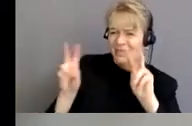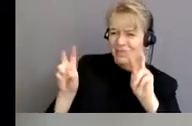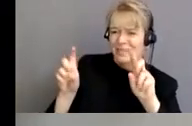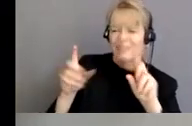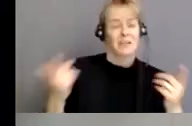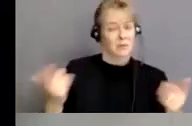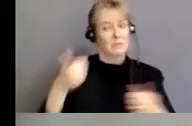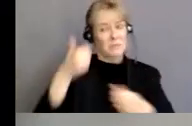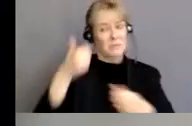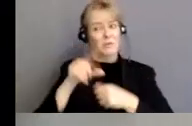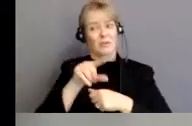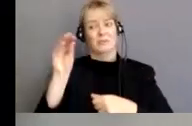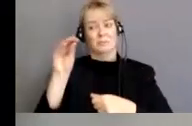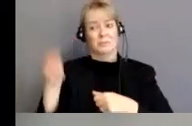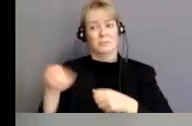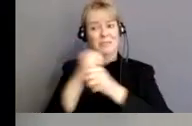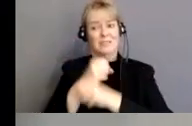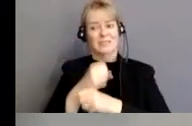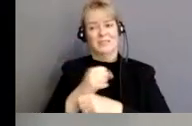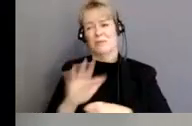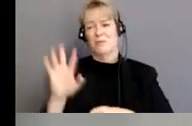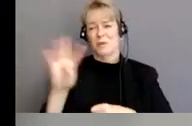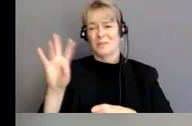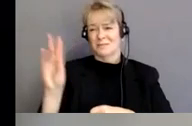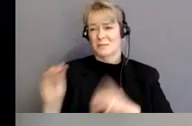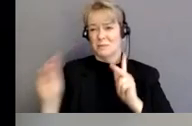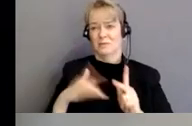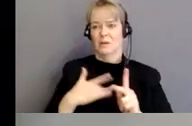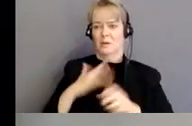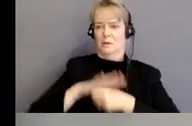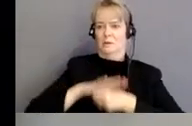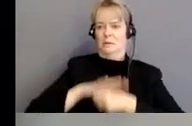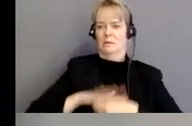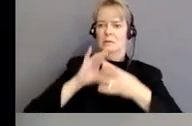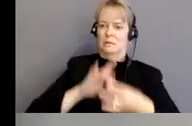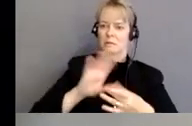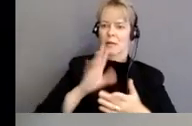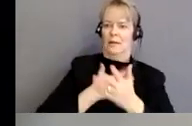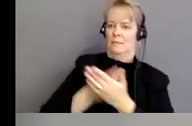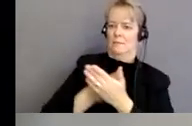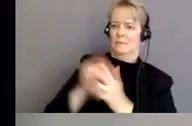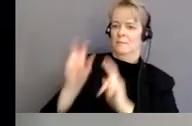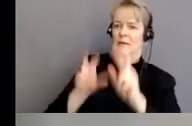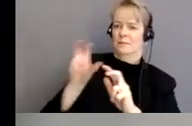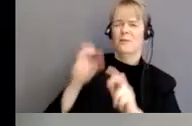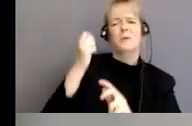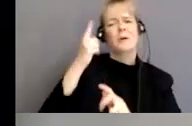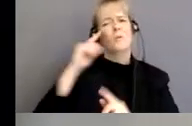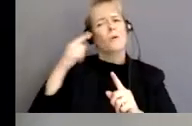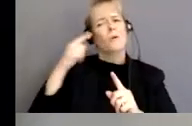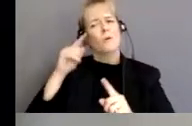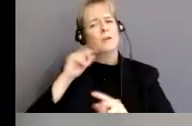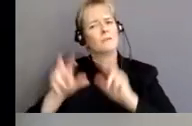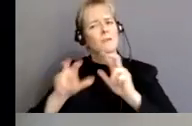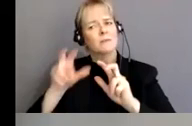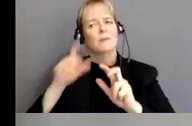stress with respect to their investments. You're investing for your plan because you have a plan. You want to follow